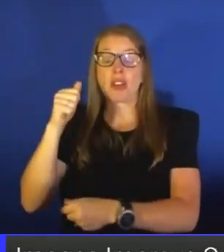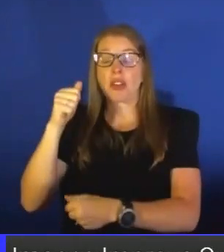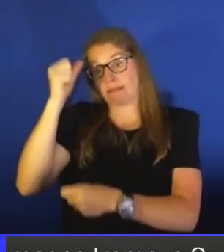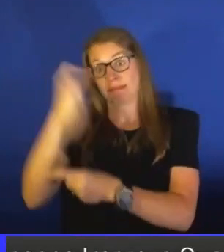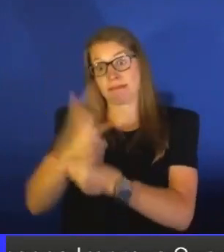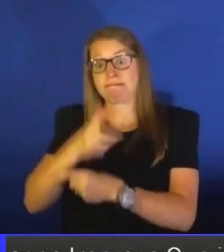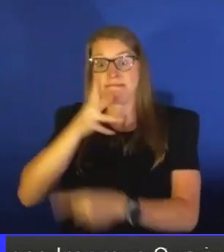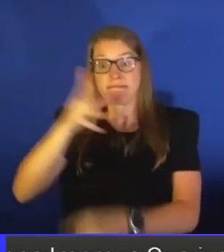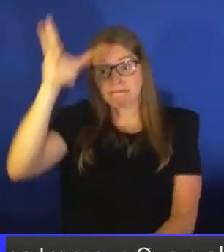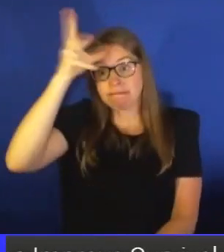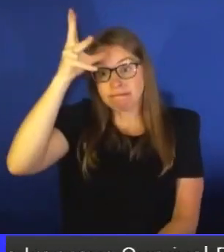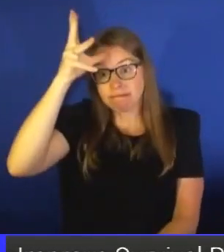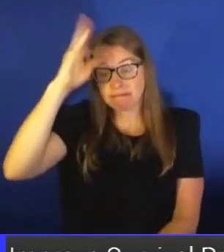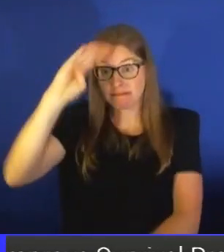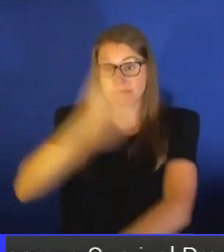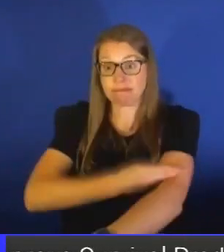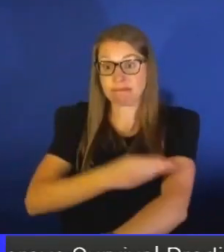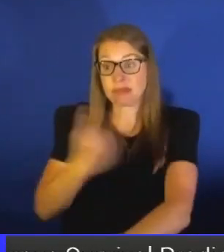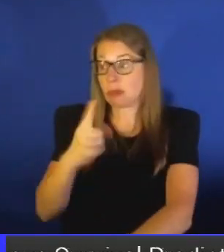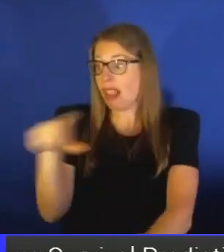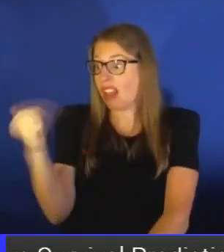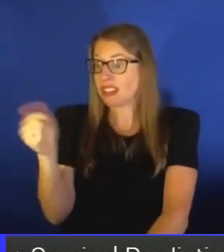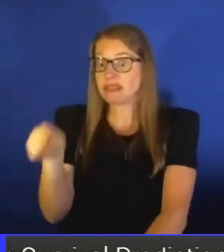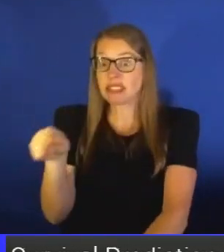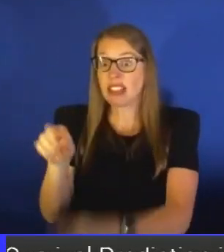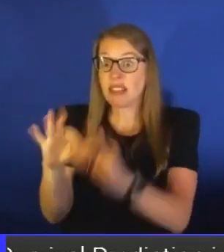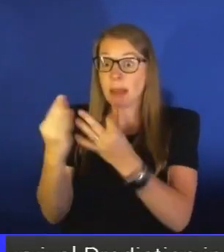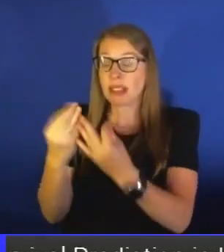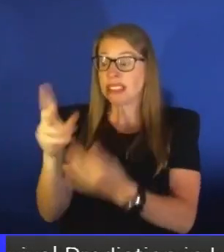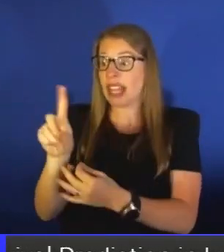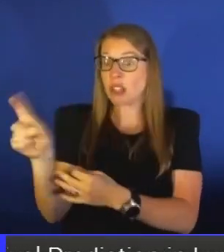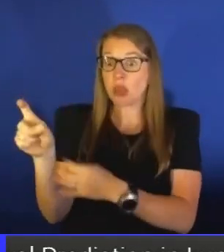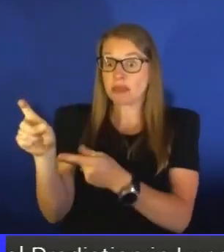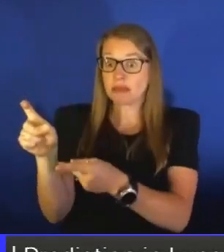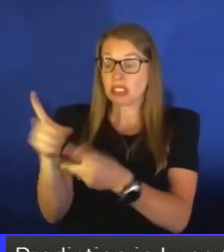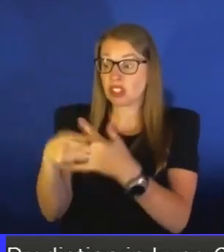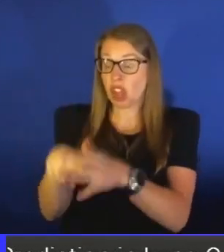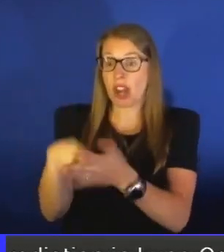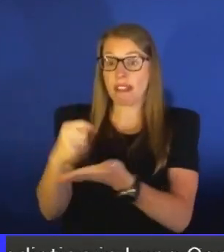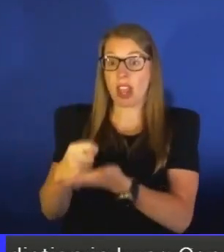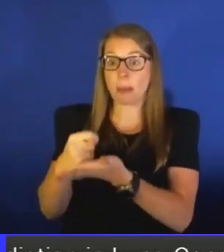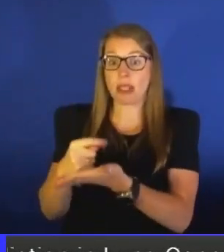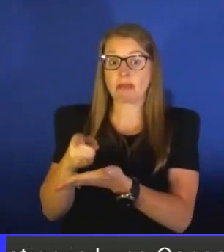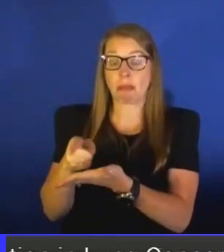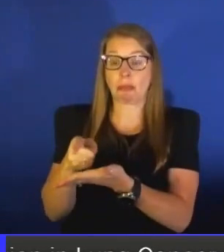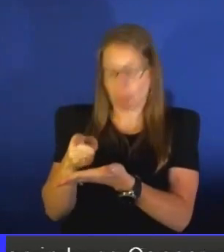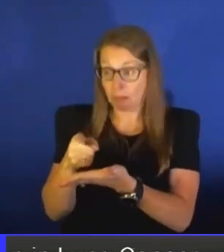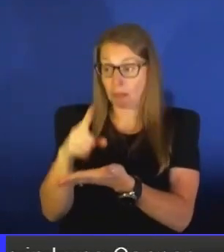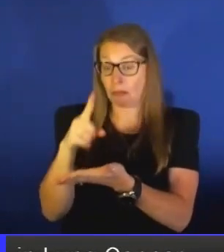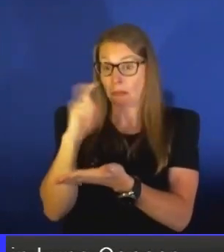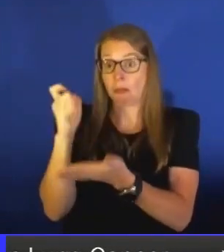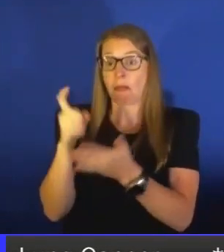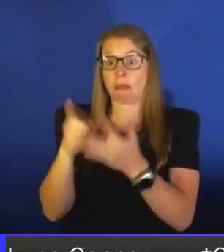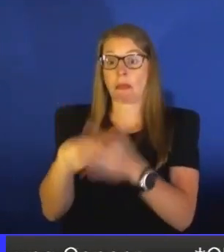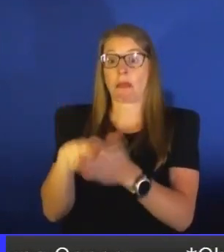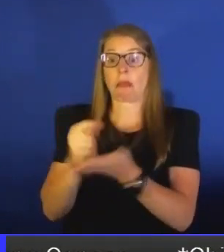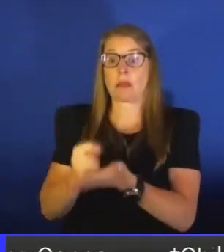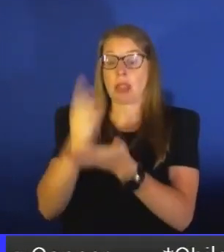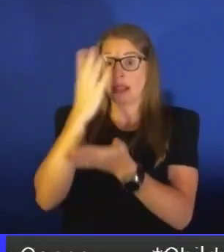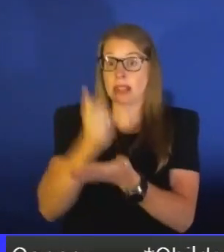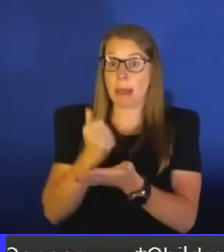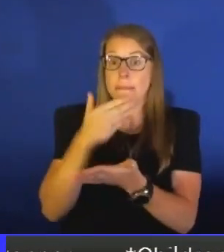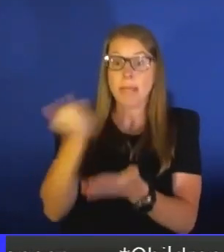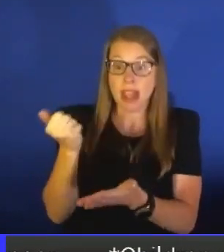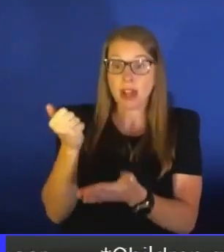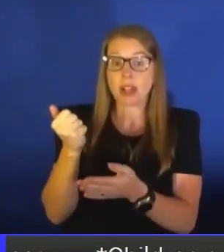a son, or someone else in the family that had the diagnosis that started therapy. And because they started therapy, they felt better, they slept better, they never had energy